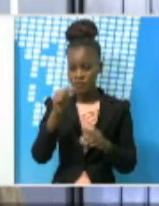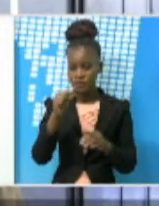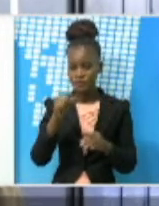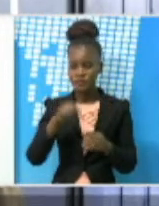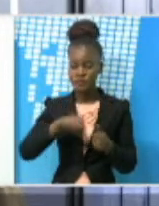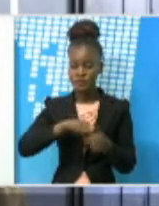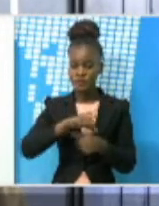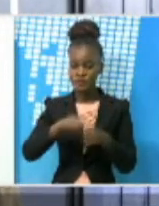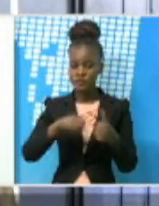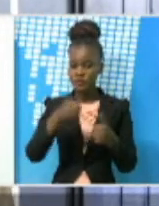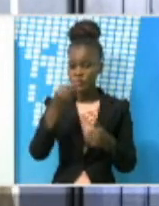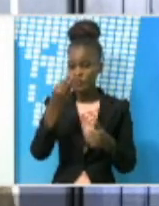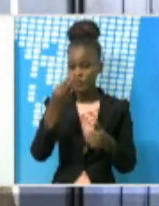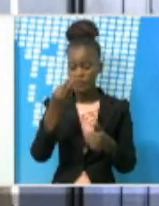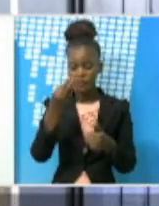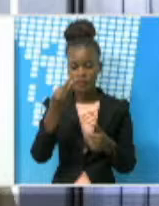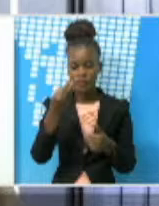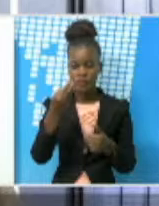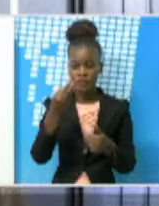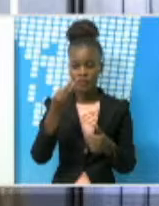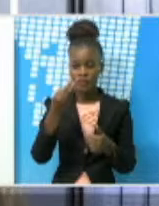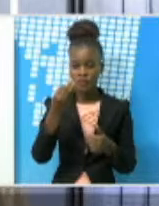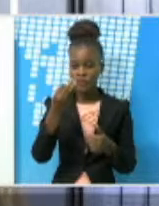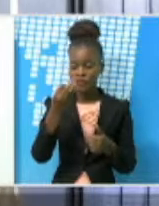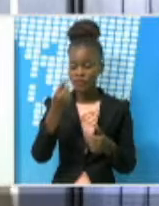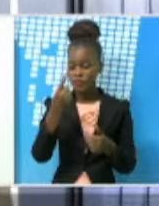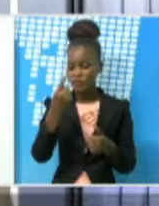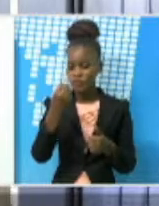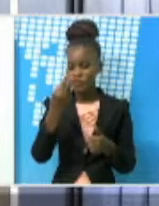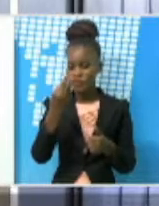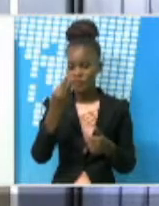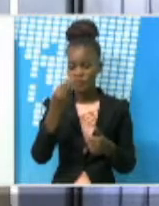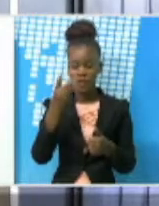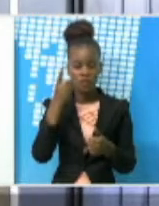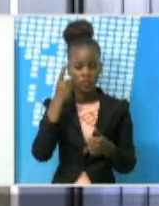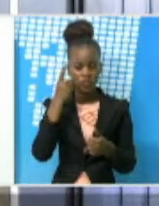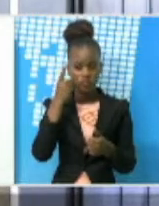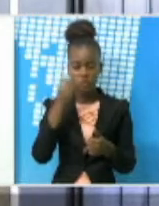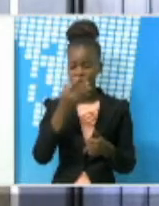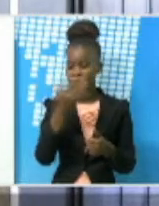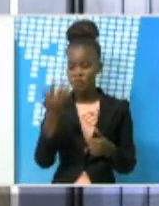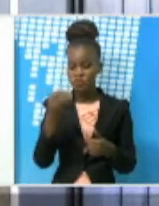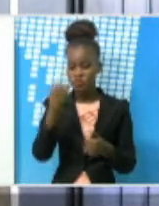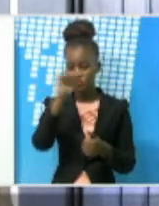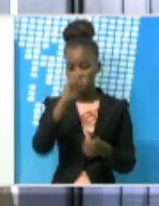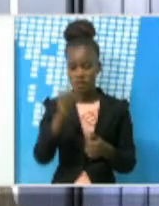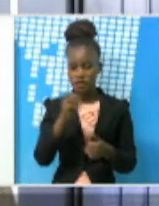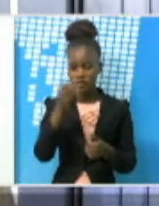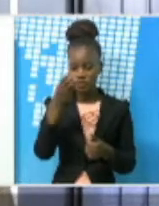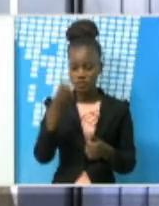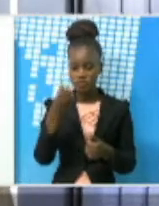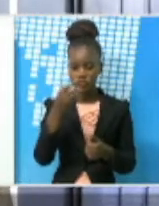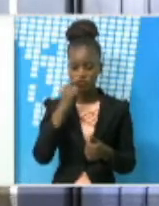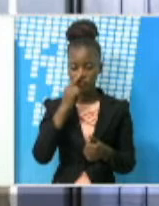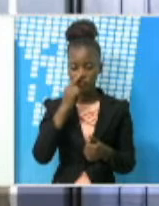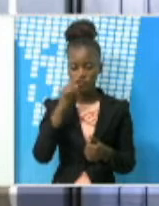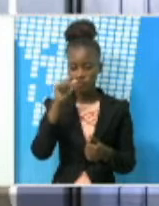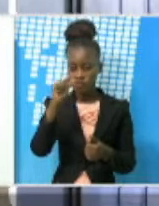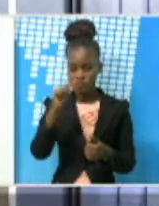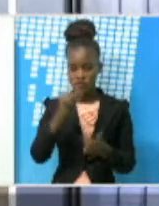$13 million, my calculated it. So $13 million is small